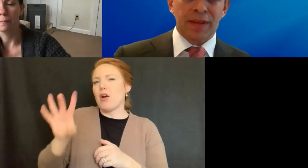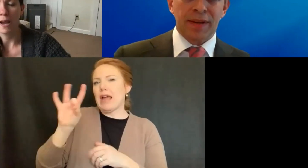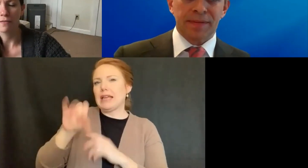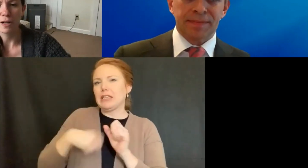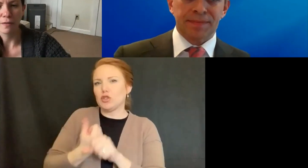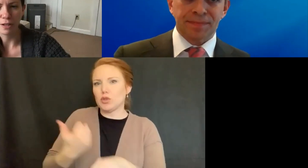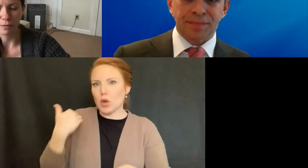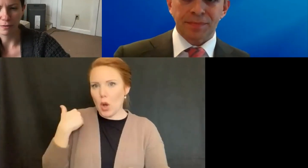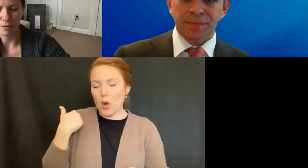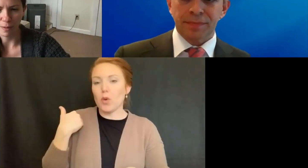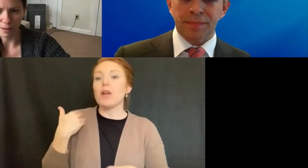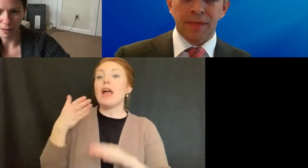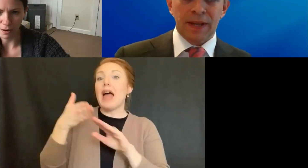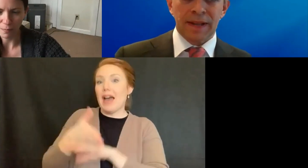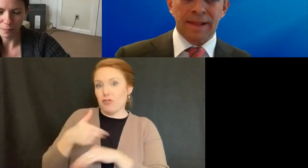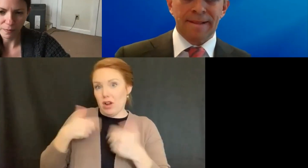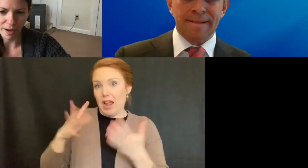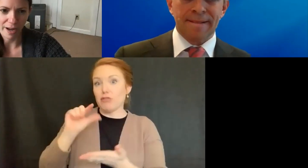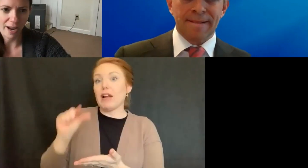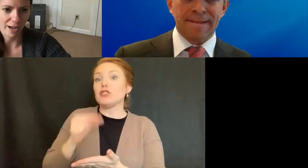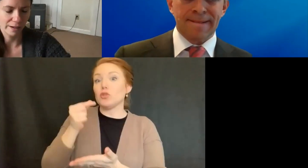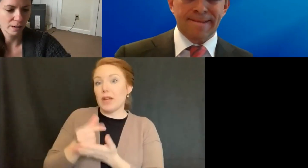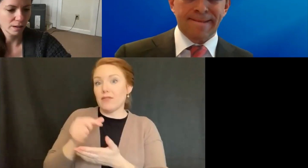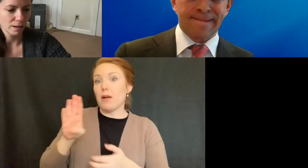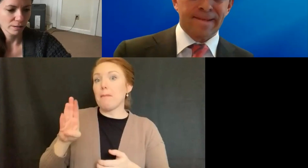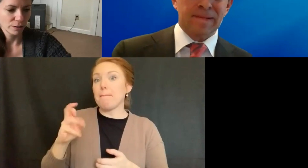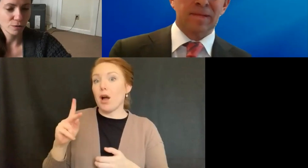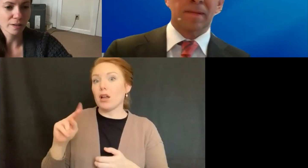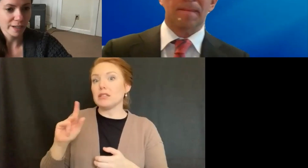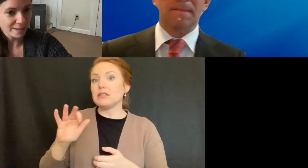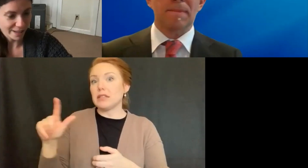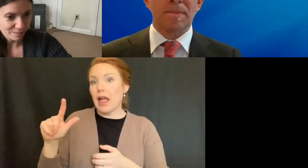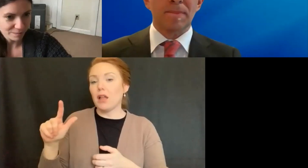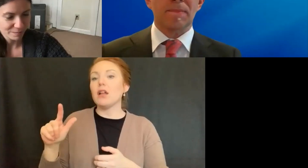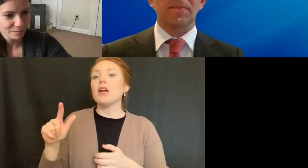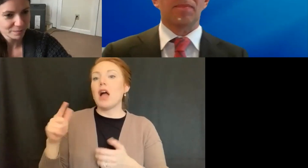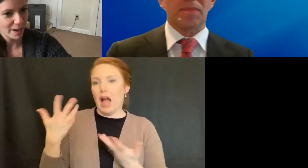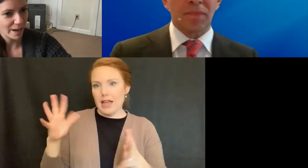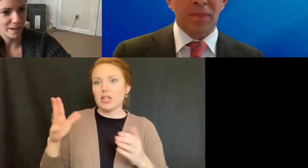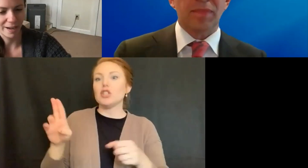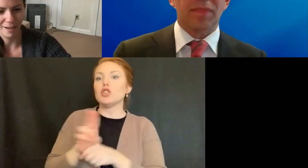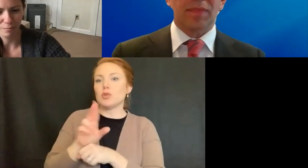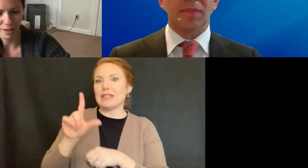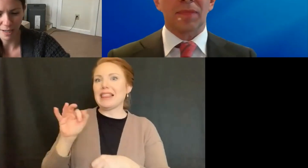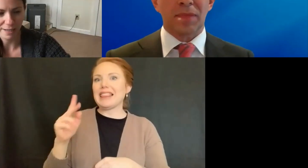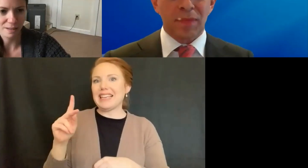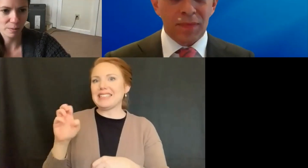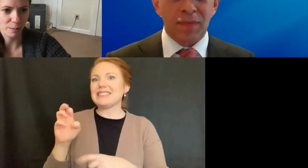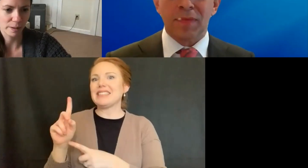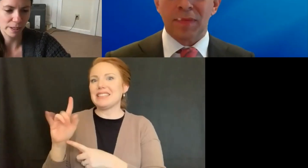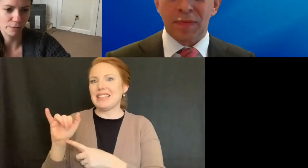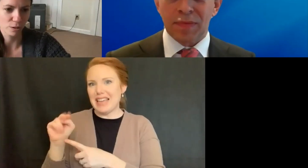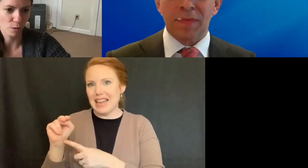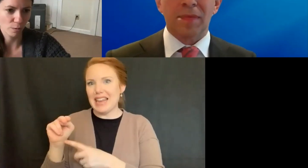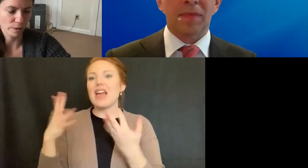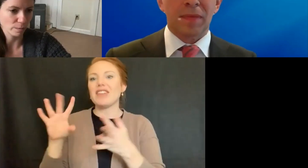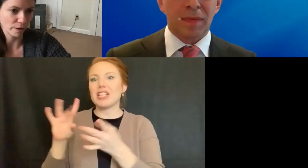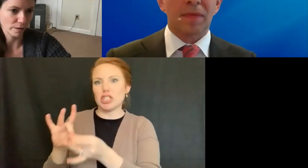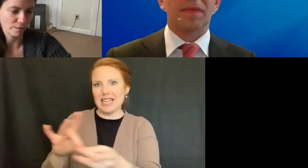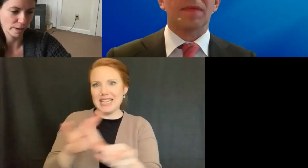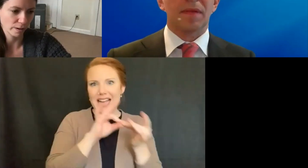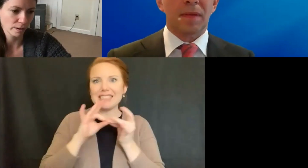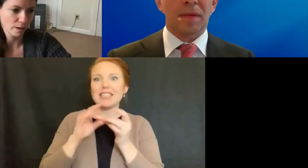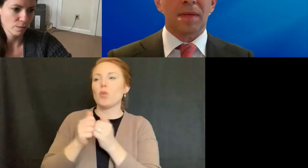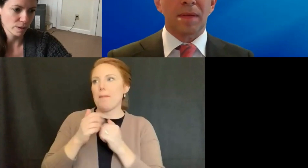But after I graduated from Bucknell, I had used LinkedIn and I connected to people that he used to work with. So